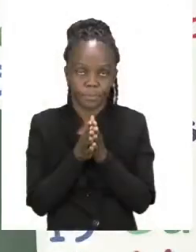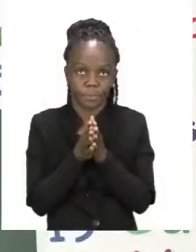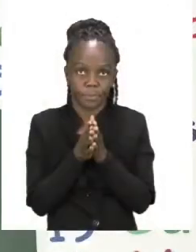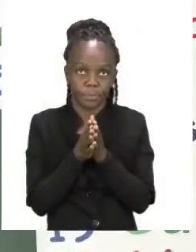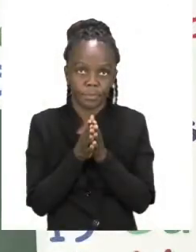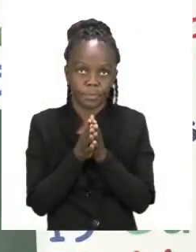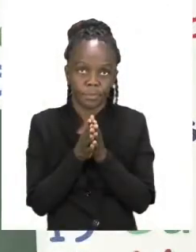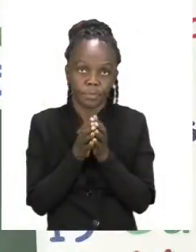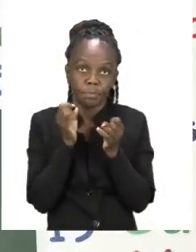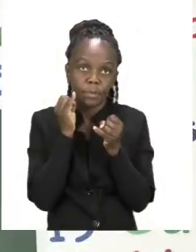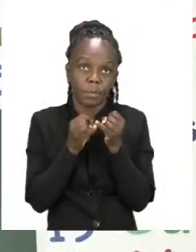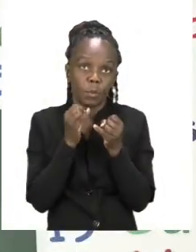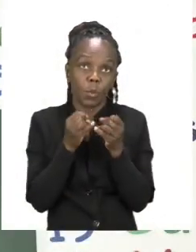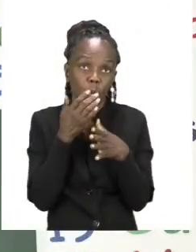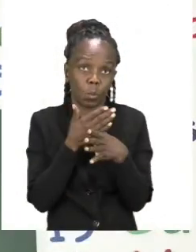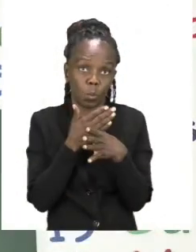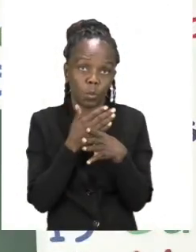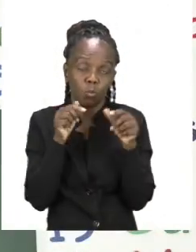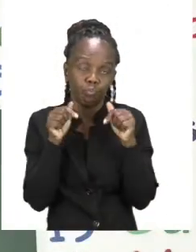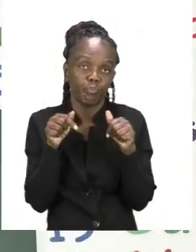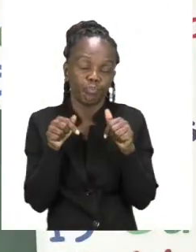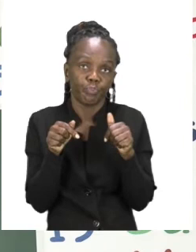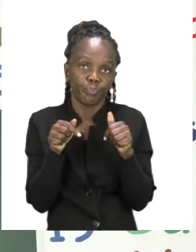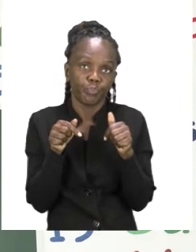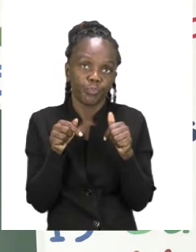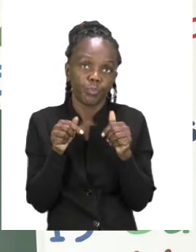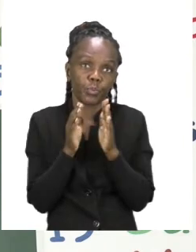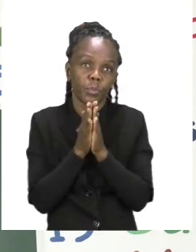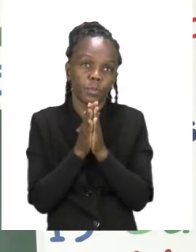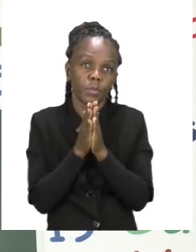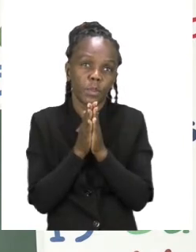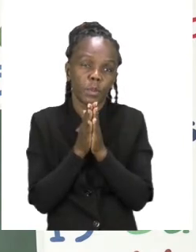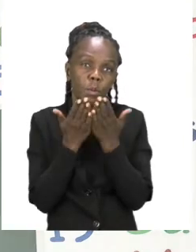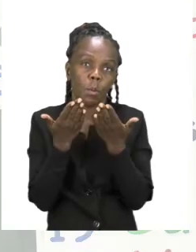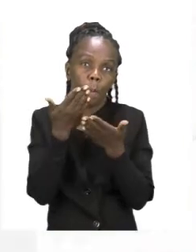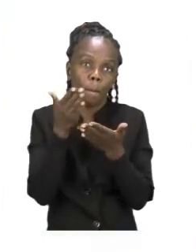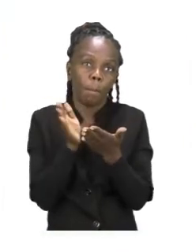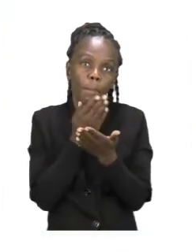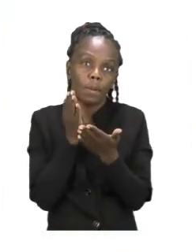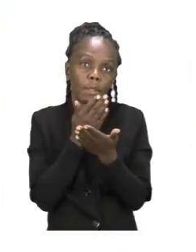For our last exercise for today, please can you turn to page 23.